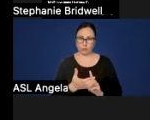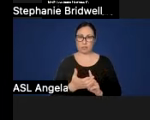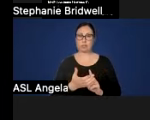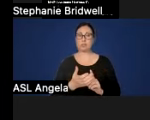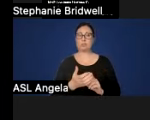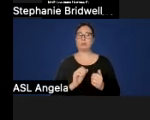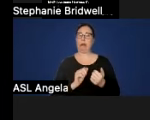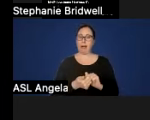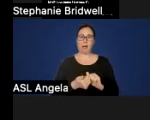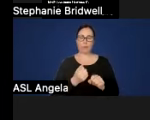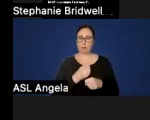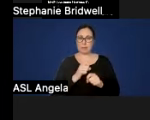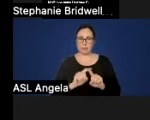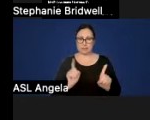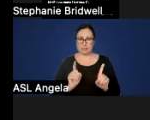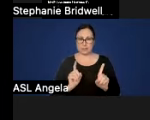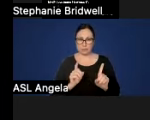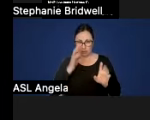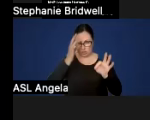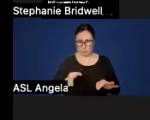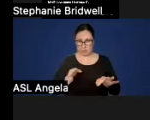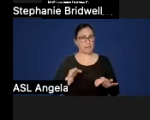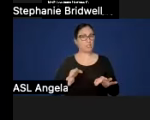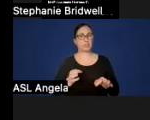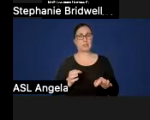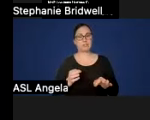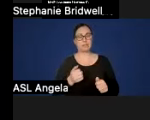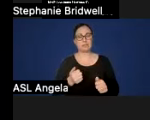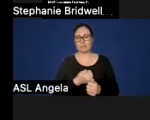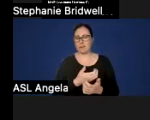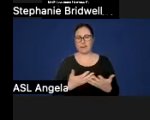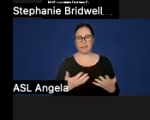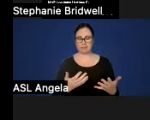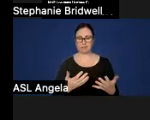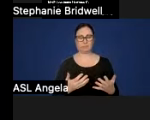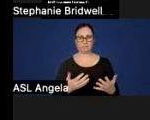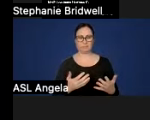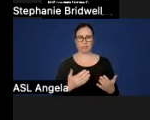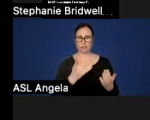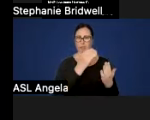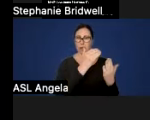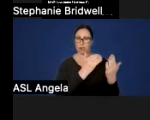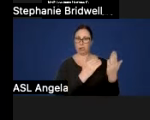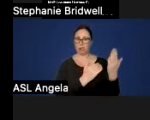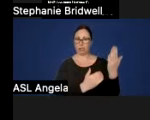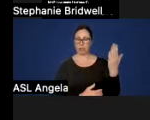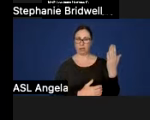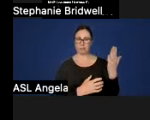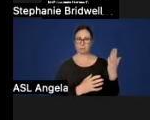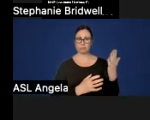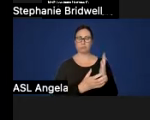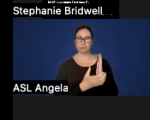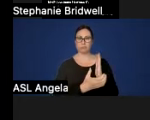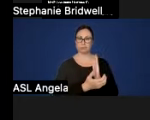different kind of determinations and all types of things. And so it's thinking about, that